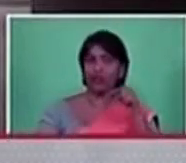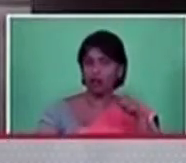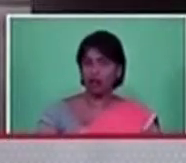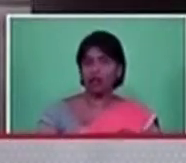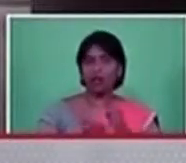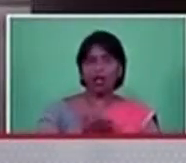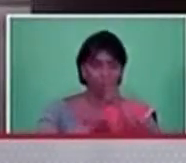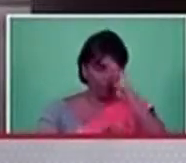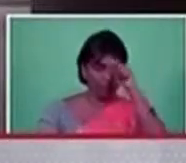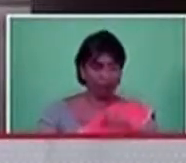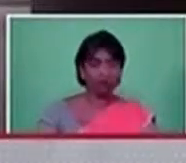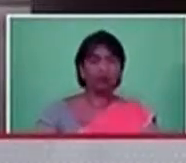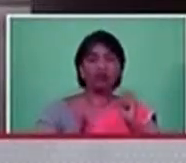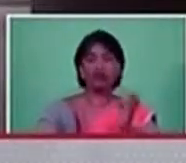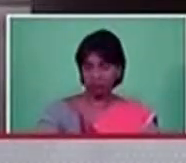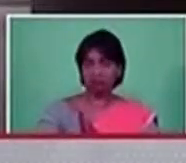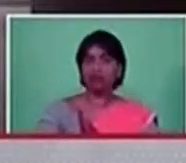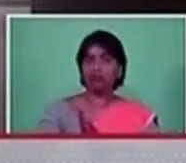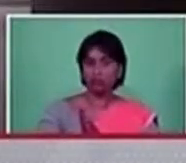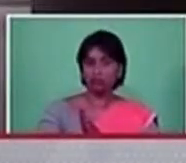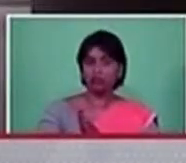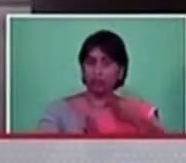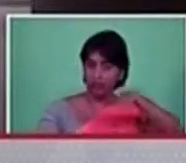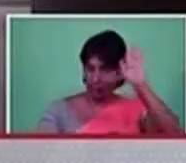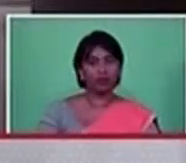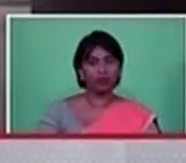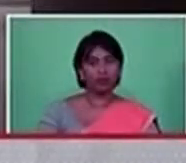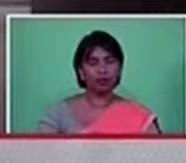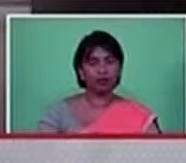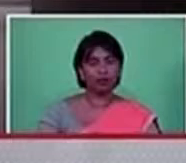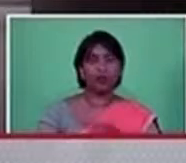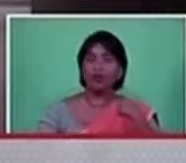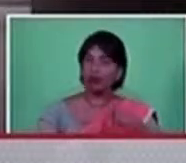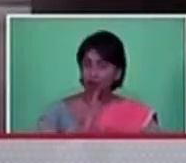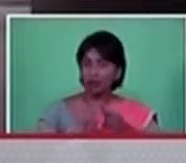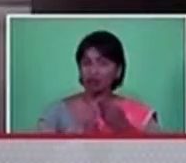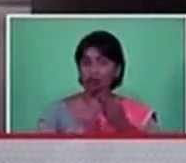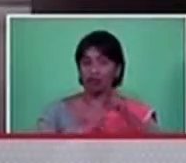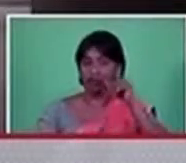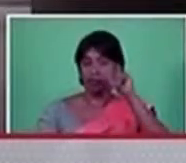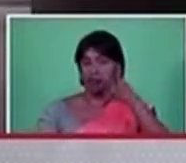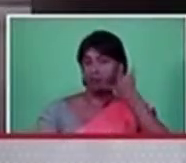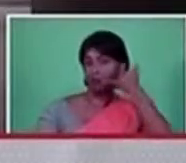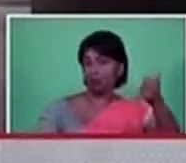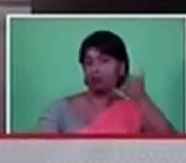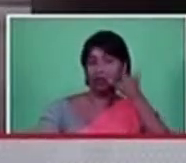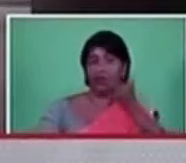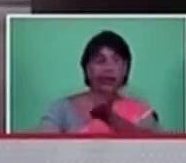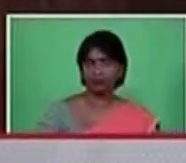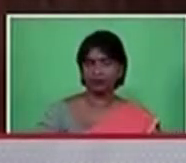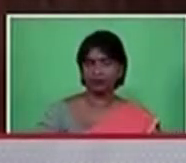Opposition leader says the cabinet violated the constitution, cites a letter sent by Home Affairs Secretary.